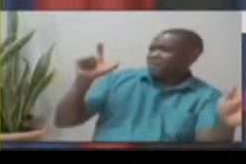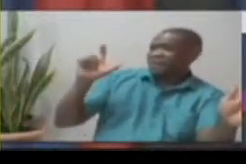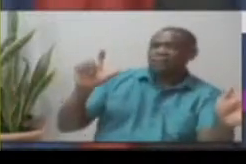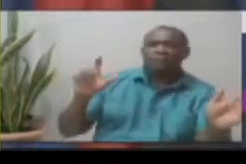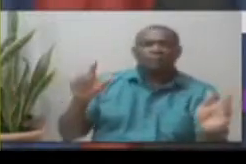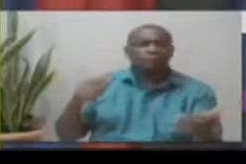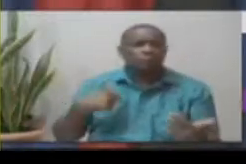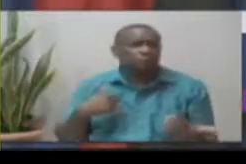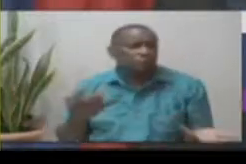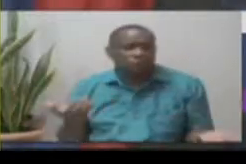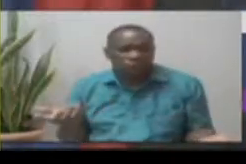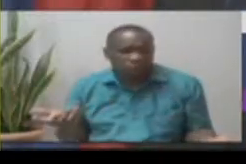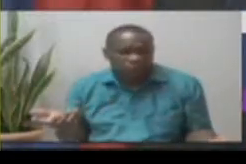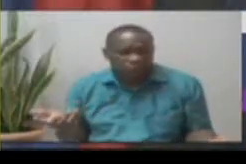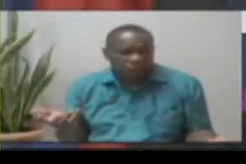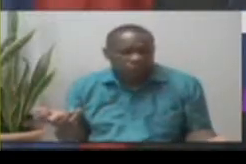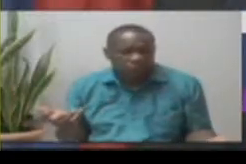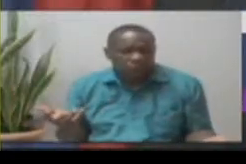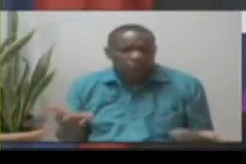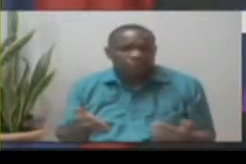myself, I don't make a tissue of it.